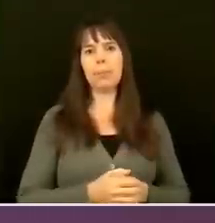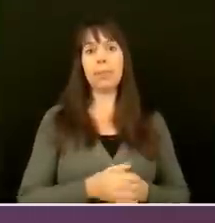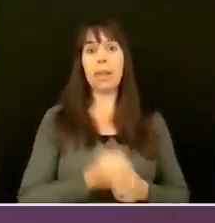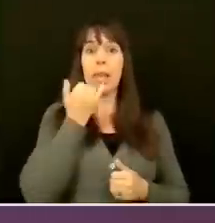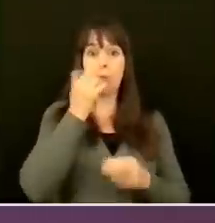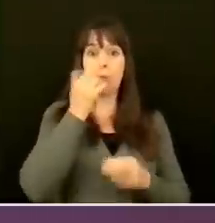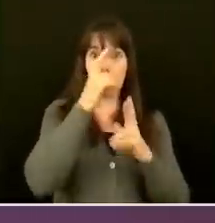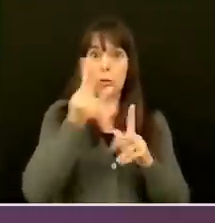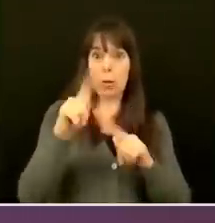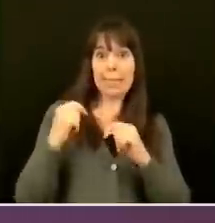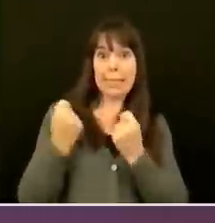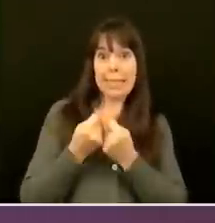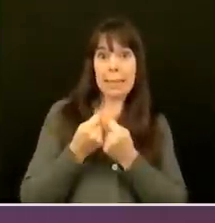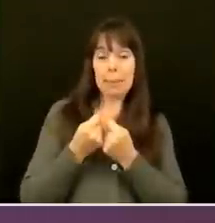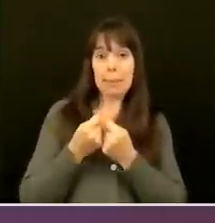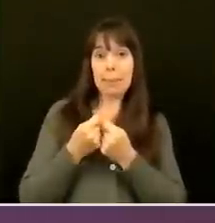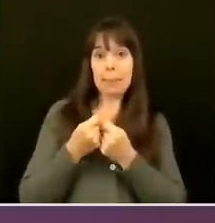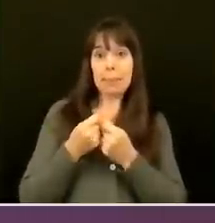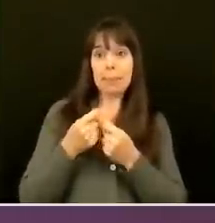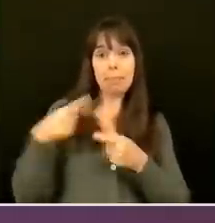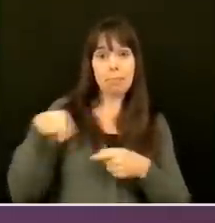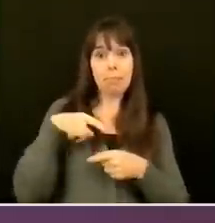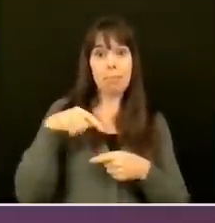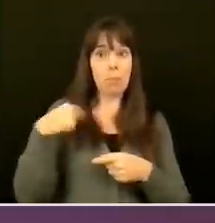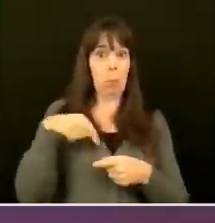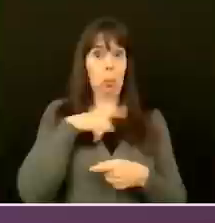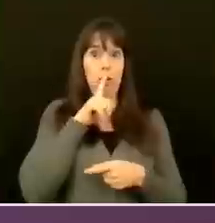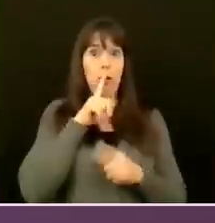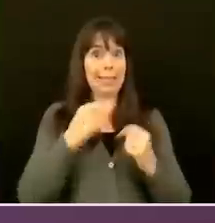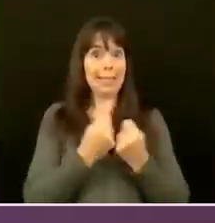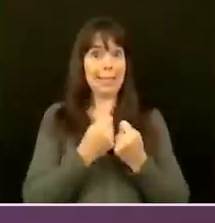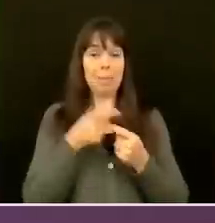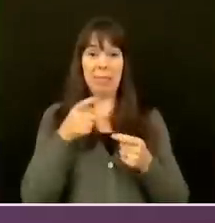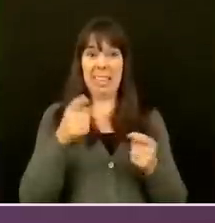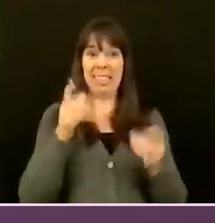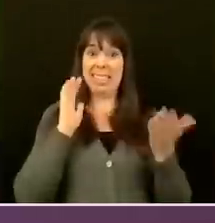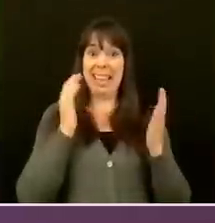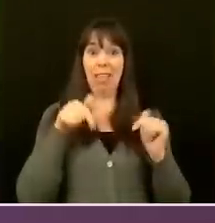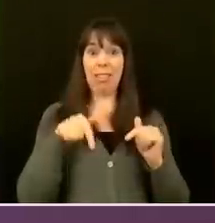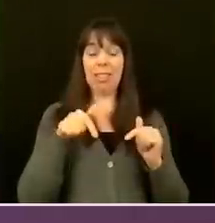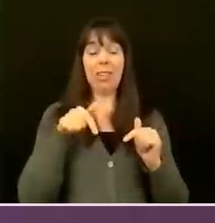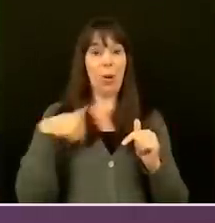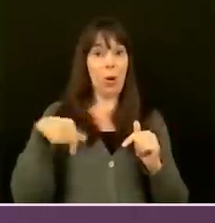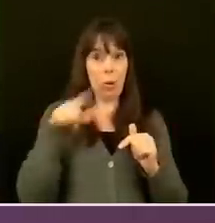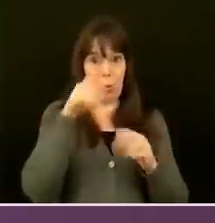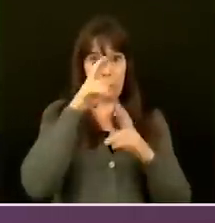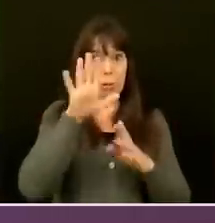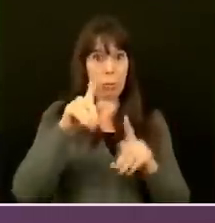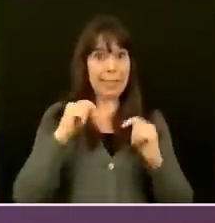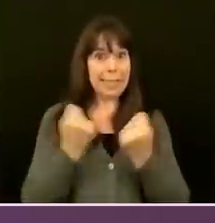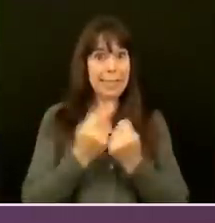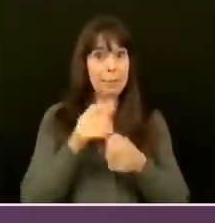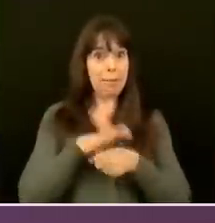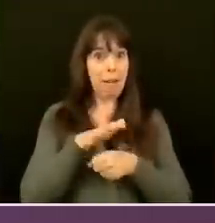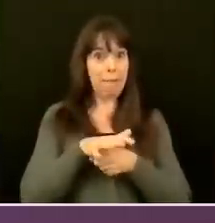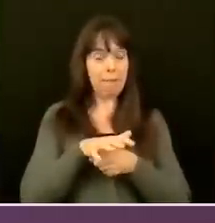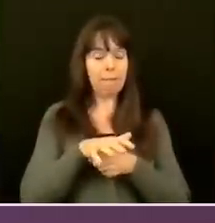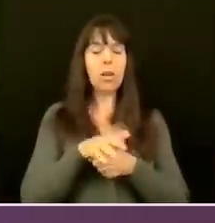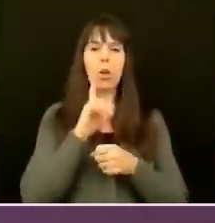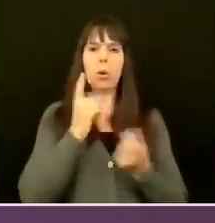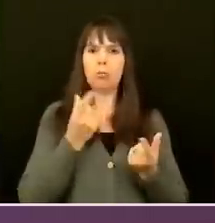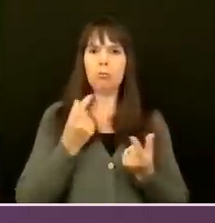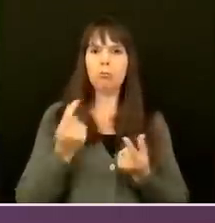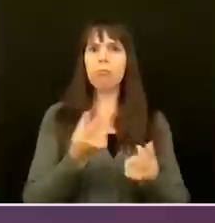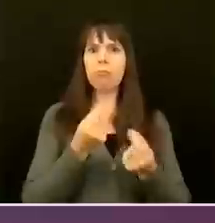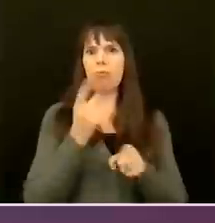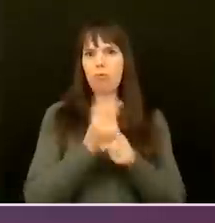your team enough. We're the team in this analogy. We're the team. You respect the team enough that you're going to do things the